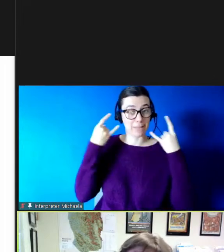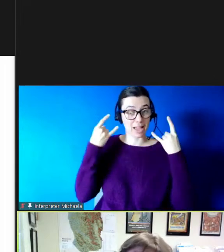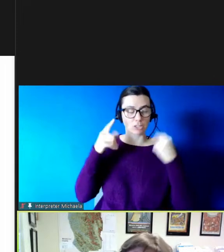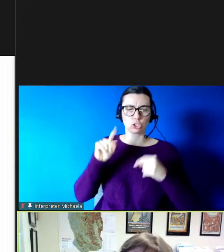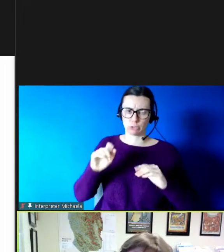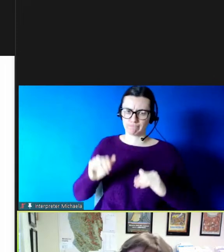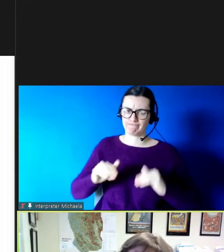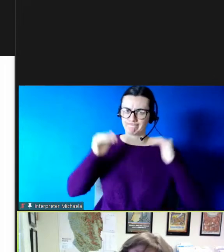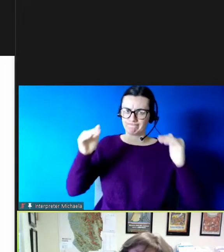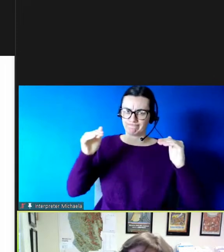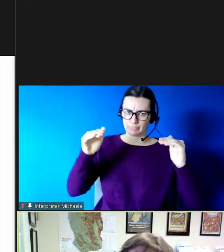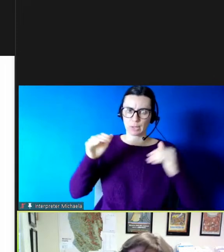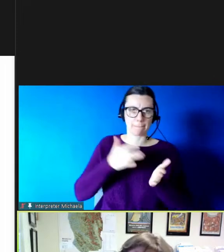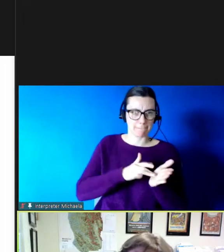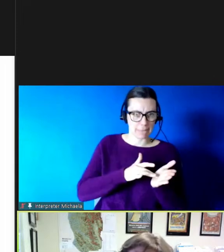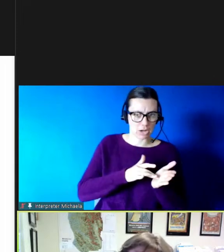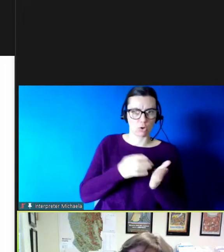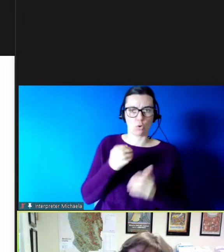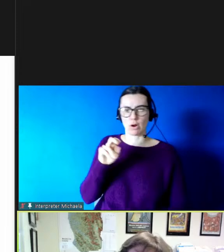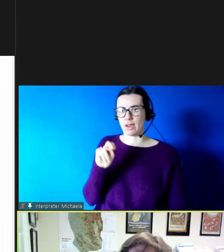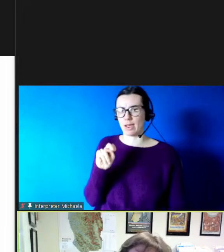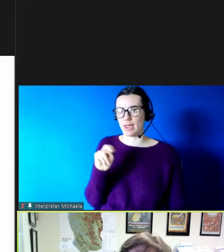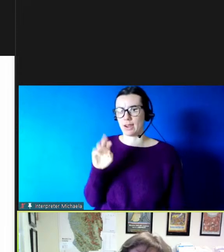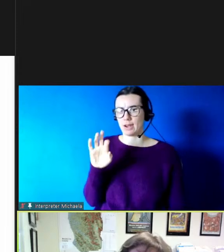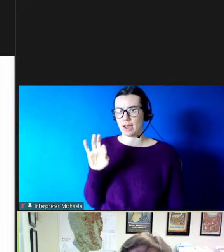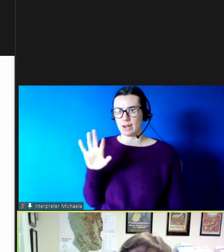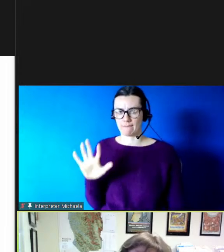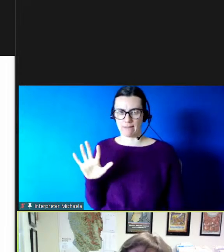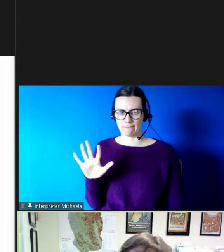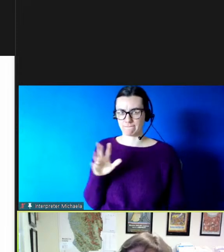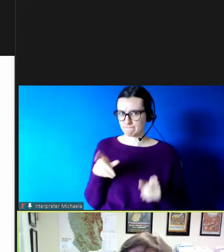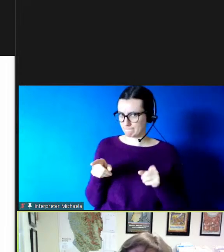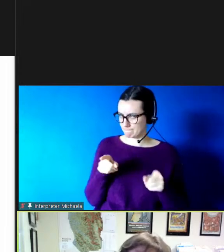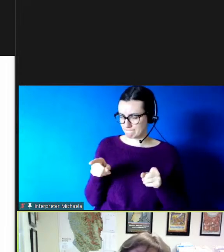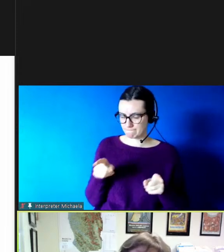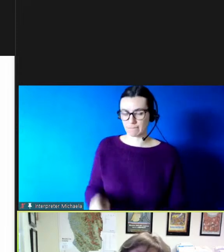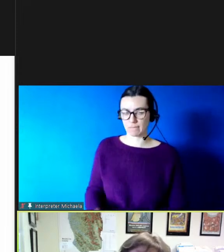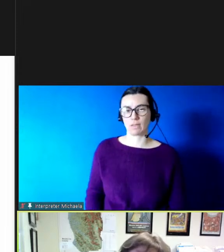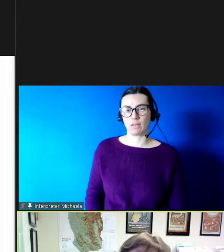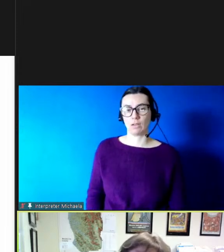upgraded to medical or N95.